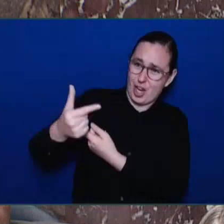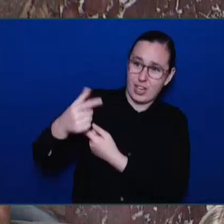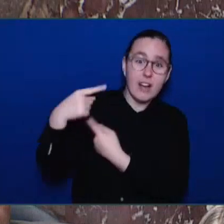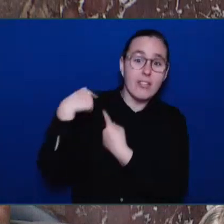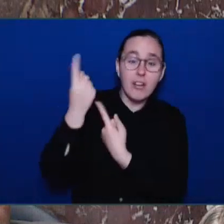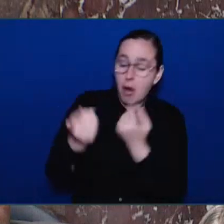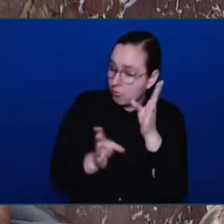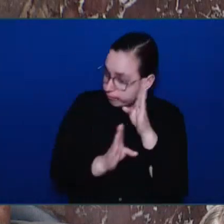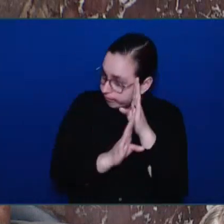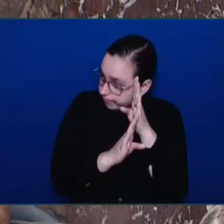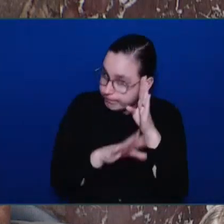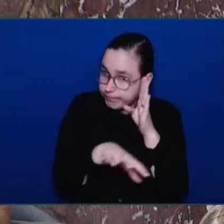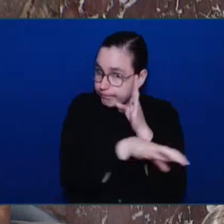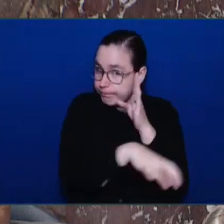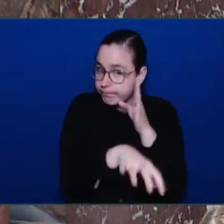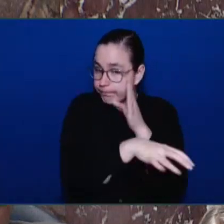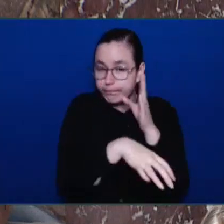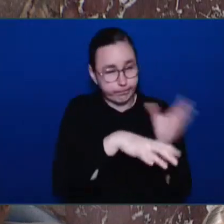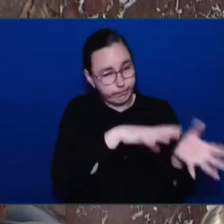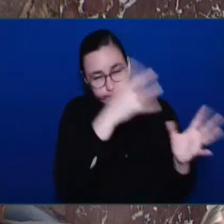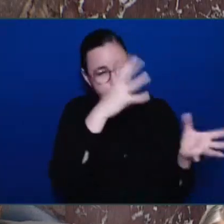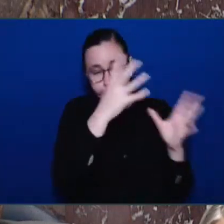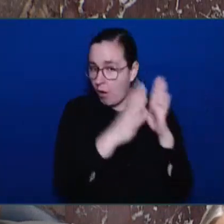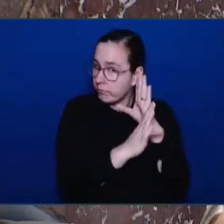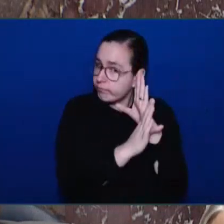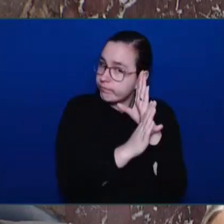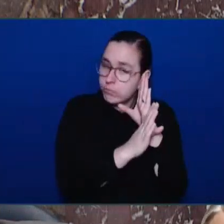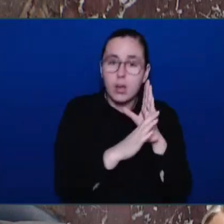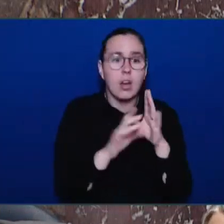been assaulted each and every day.